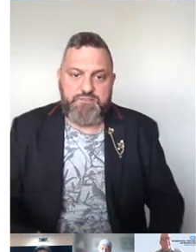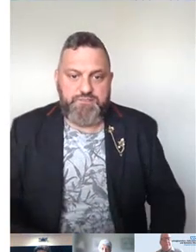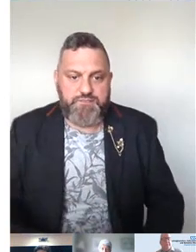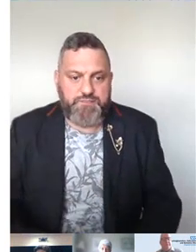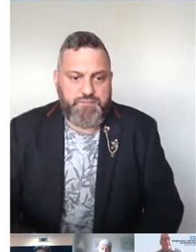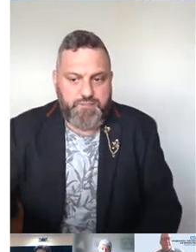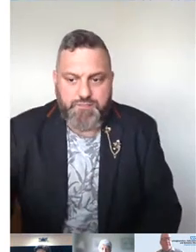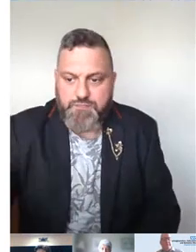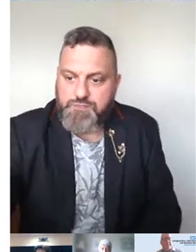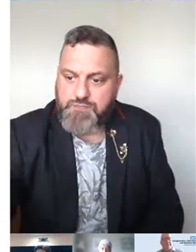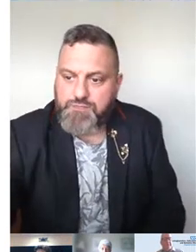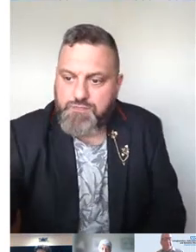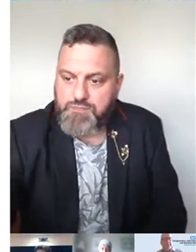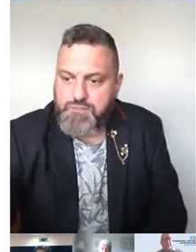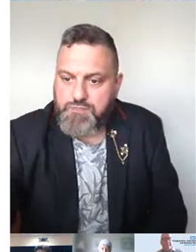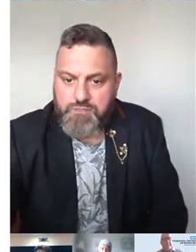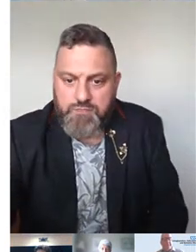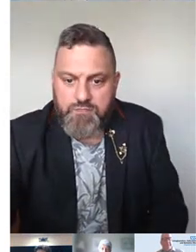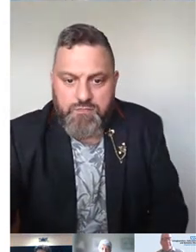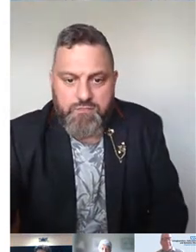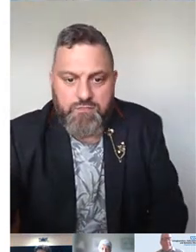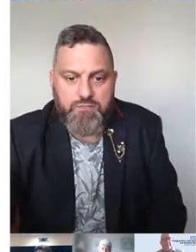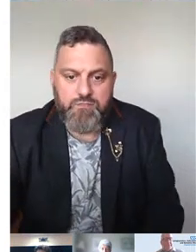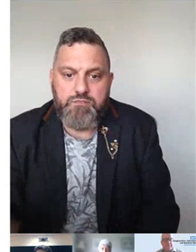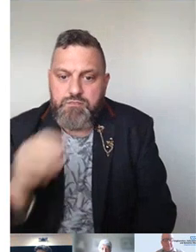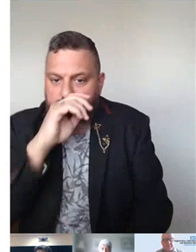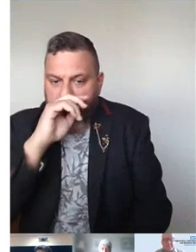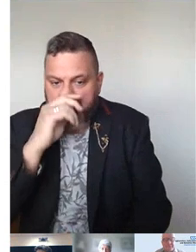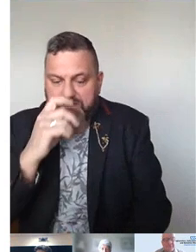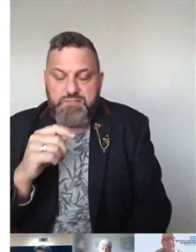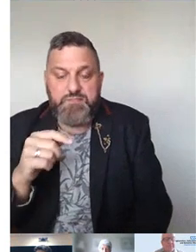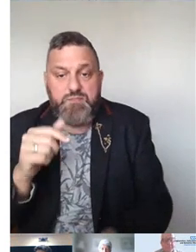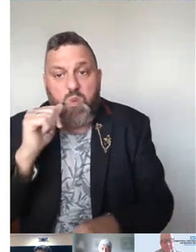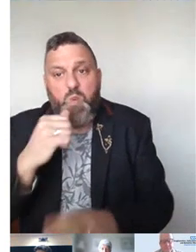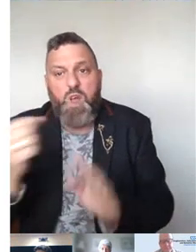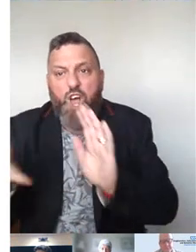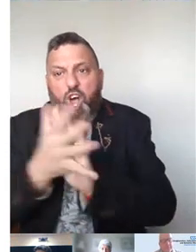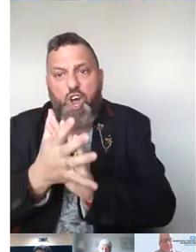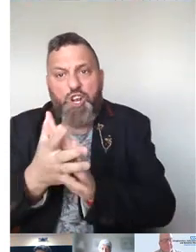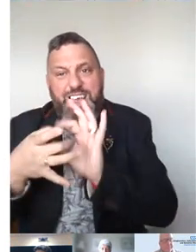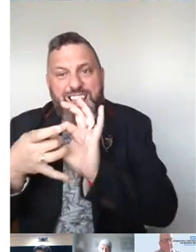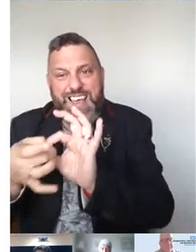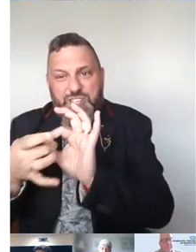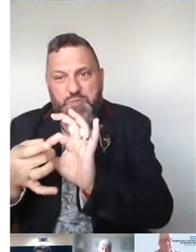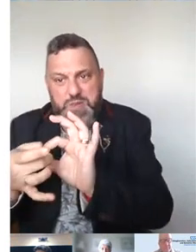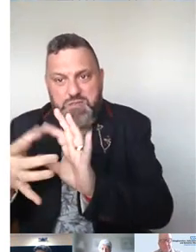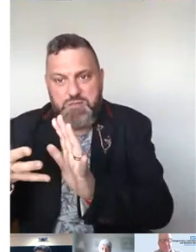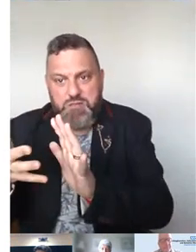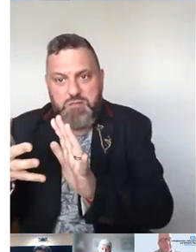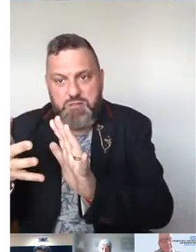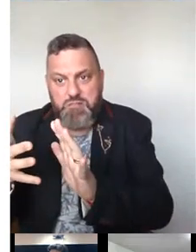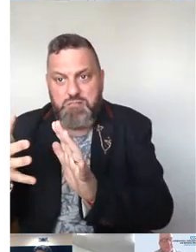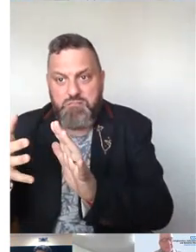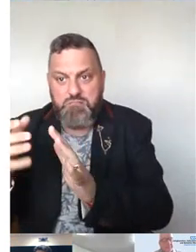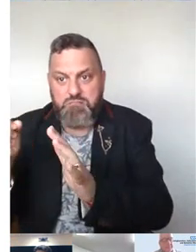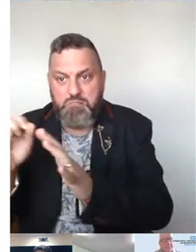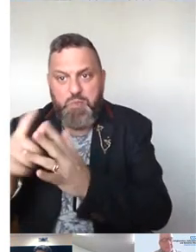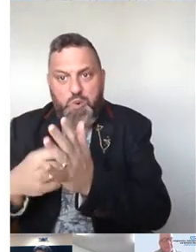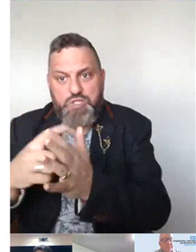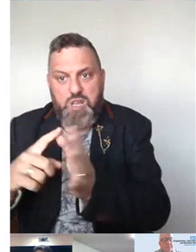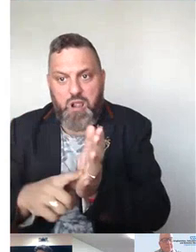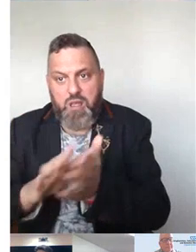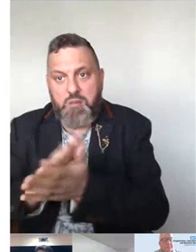The recording will be published on the engagement portal, and so what that means is that the if